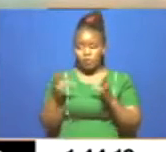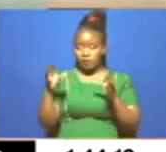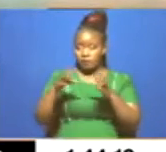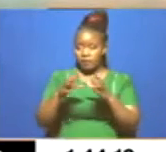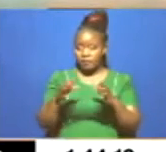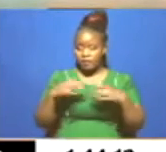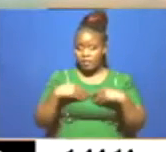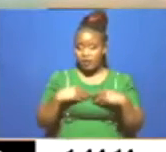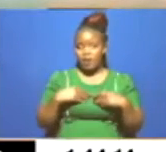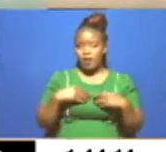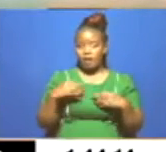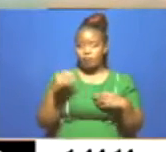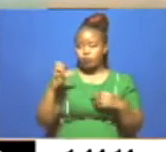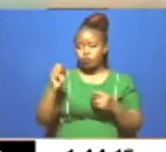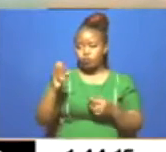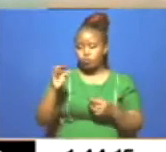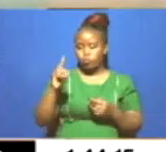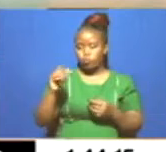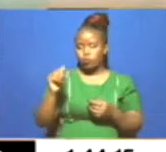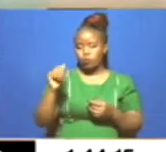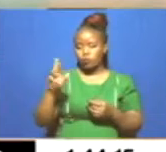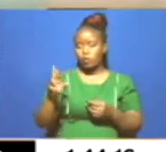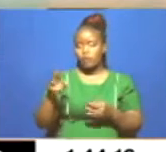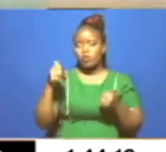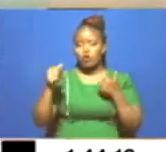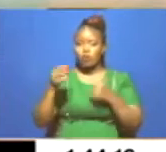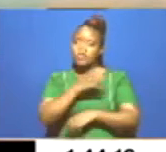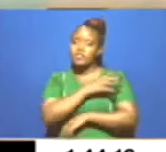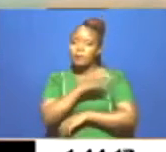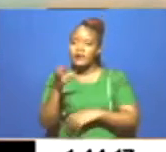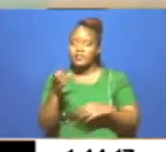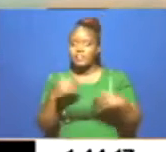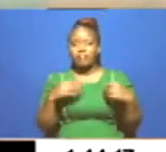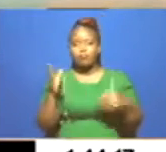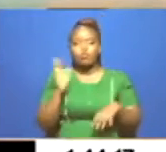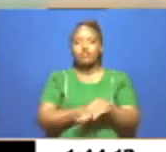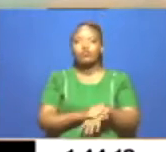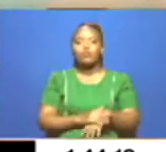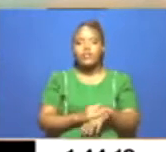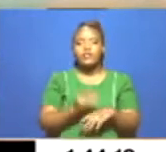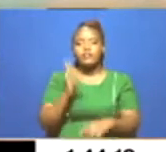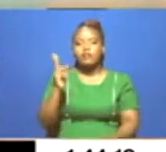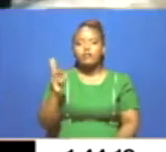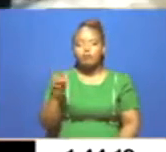panels that has the capacity to produce 4,000 kilowatts of power.